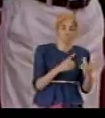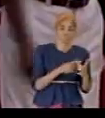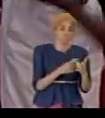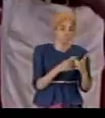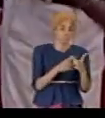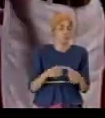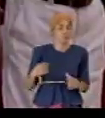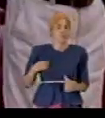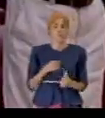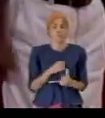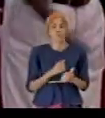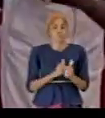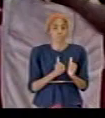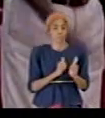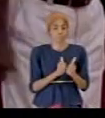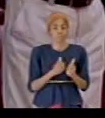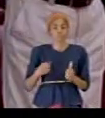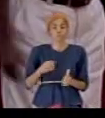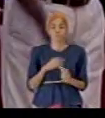Convince them,